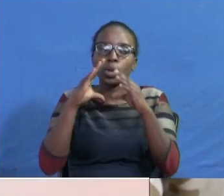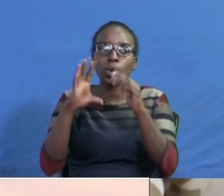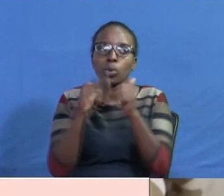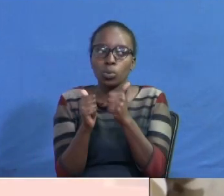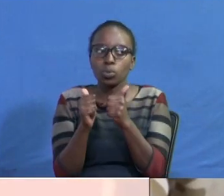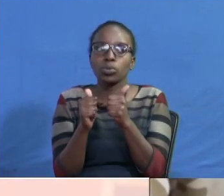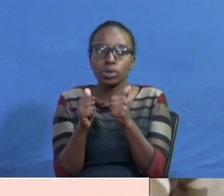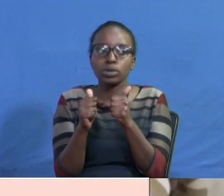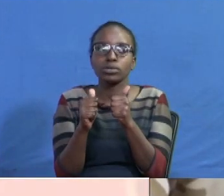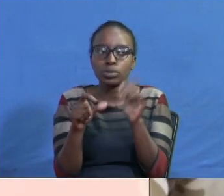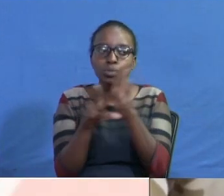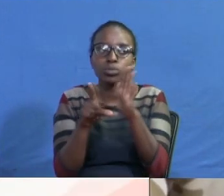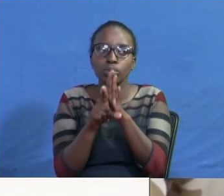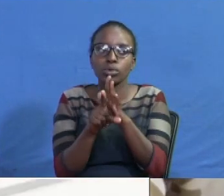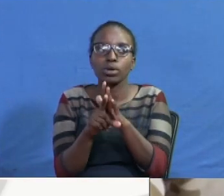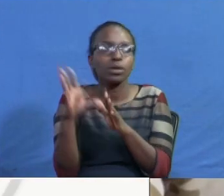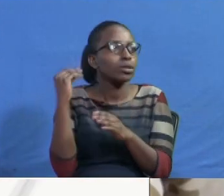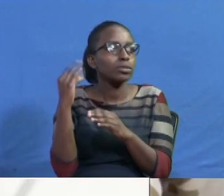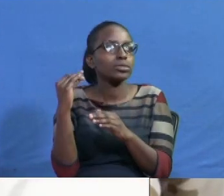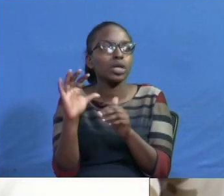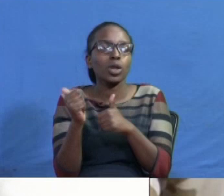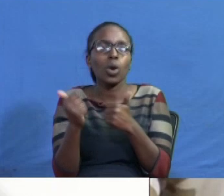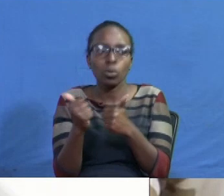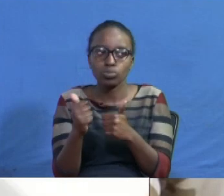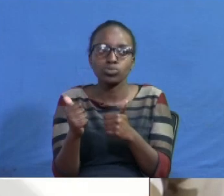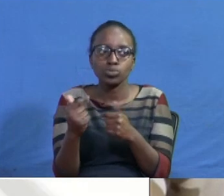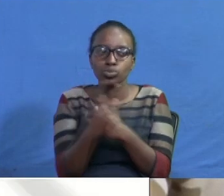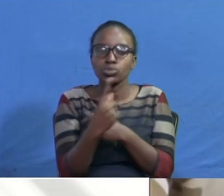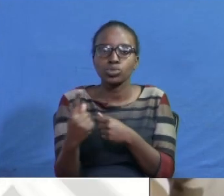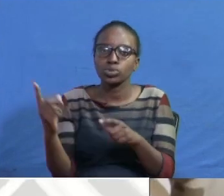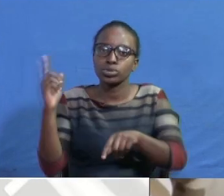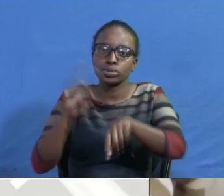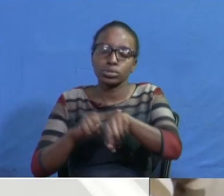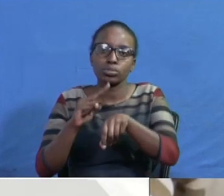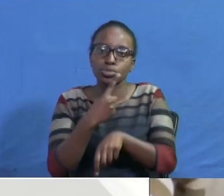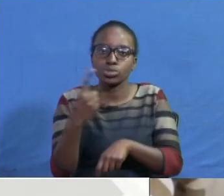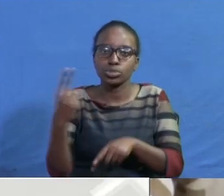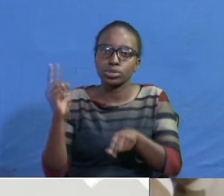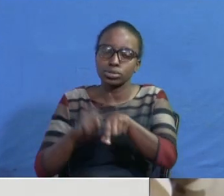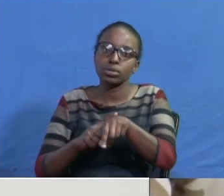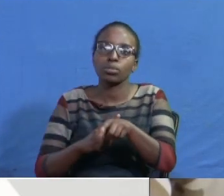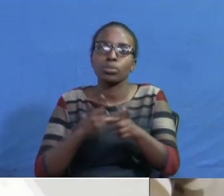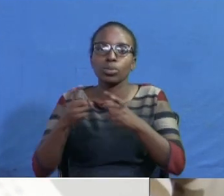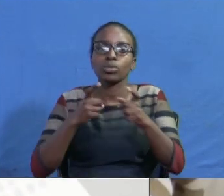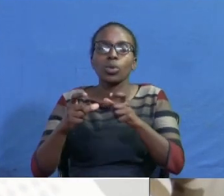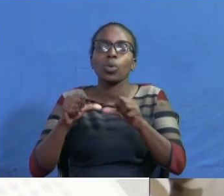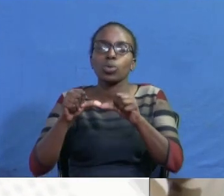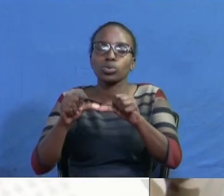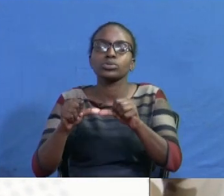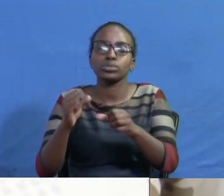wasikize watakuwa napewa ilani mara kwa mara vile operation inaendelea, ndio waweze kusupport na